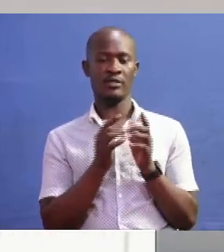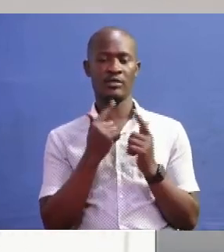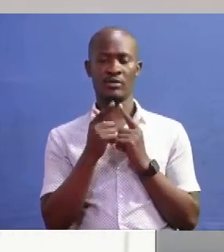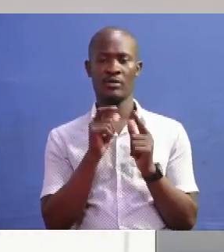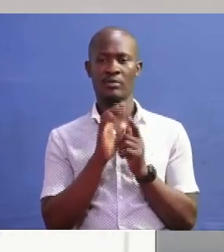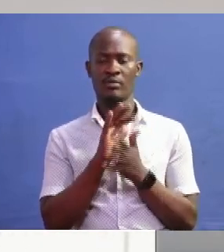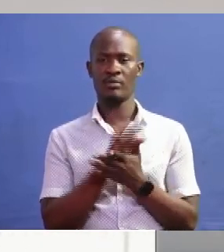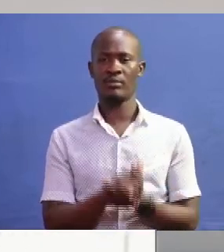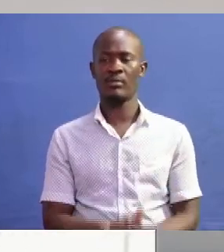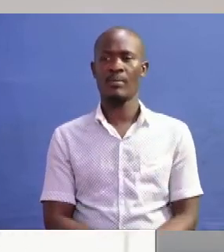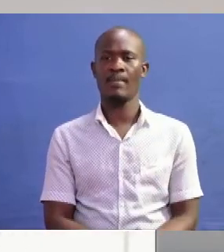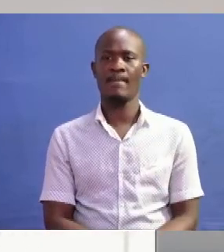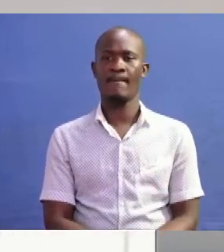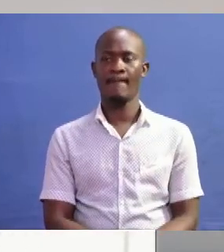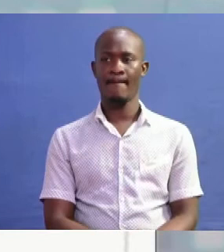about that.